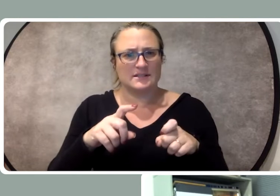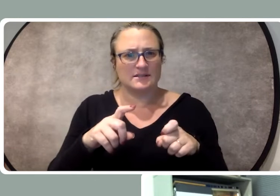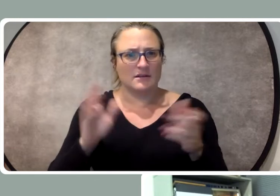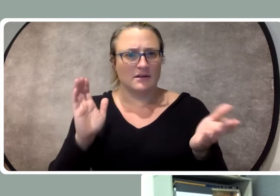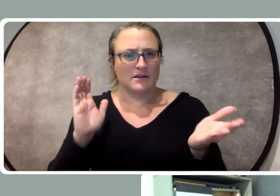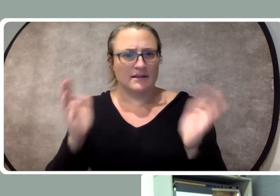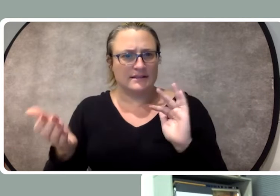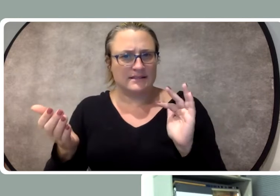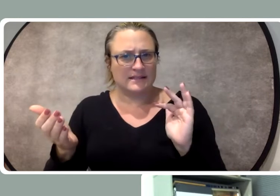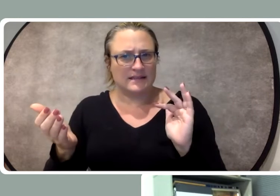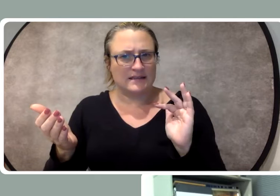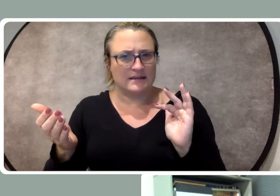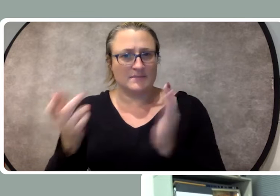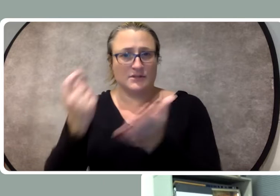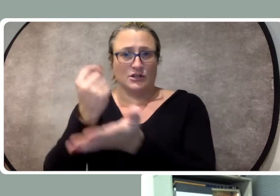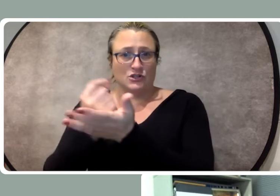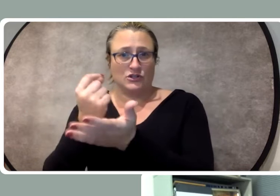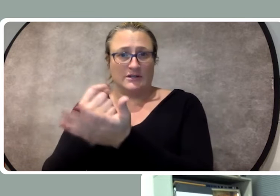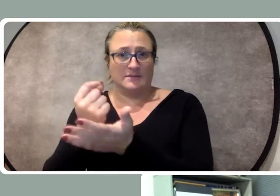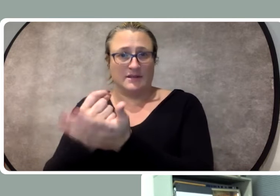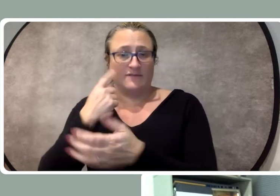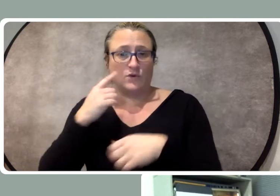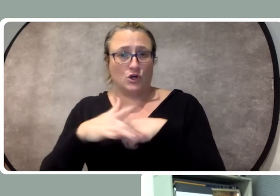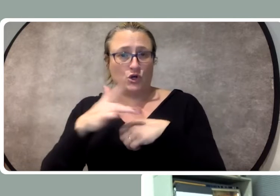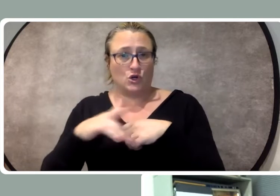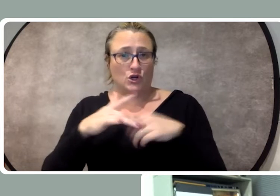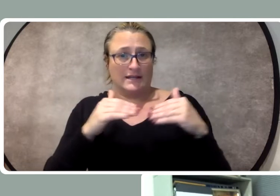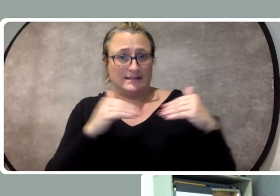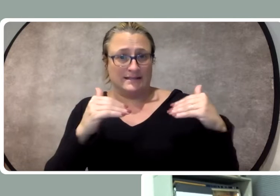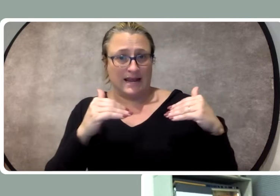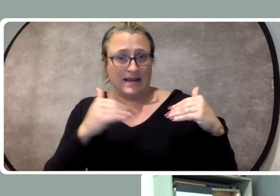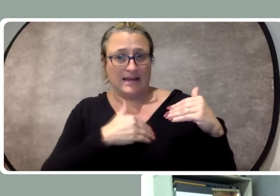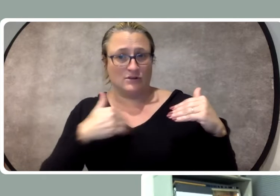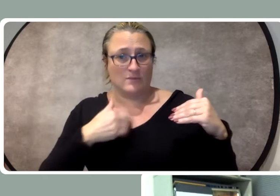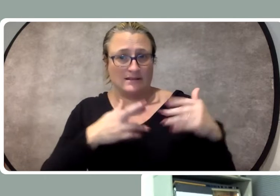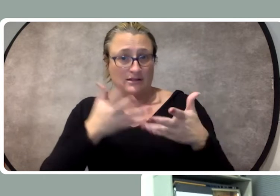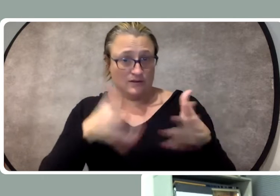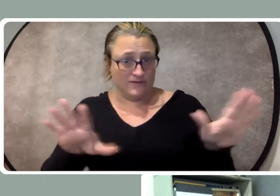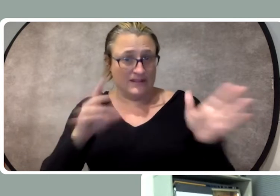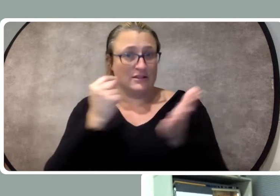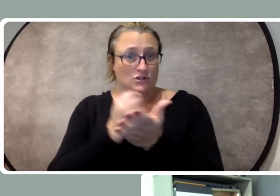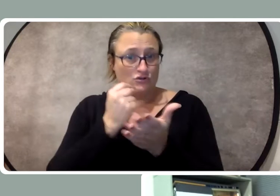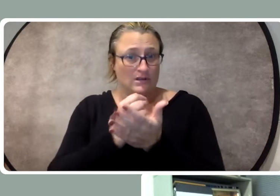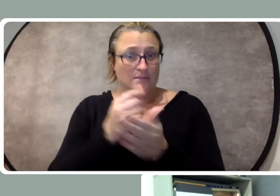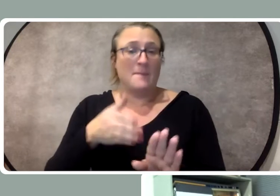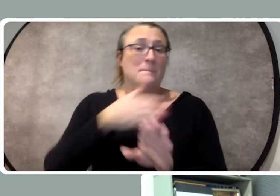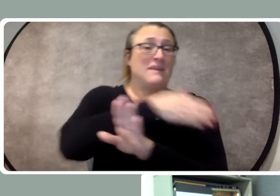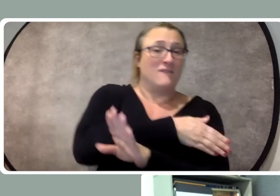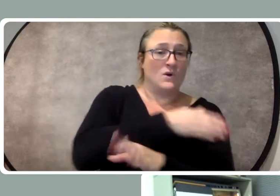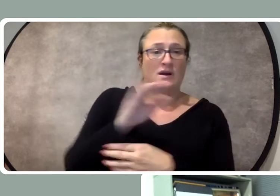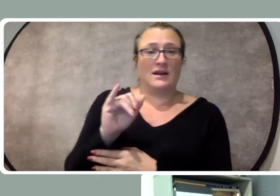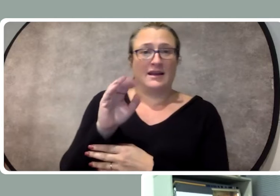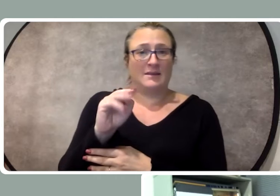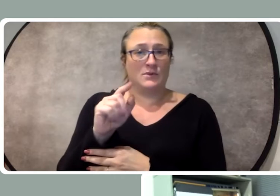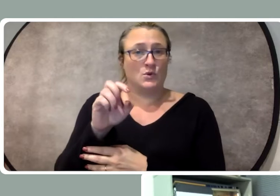their treatment for early stage breast cancer before immunotherapy was